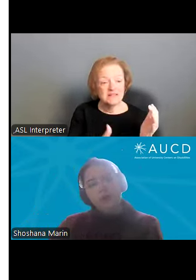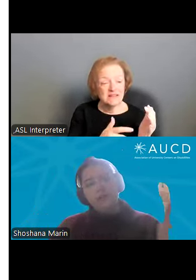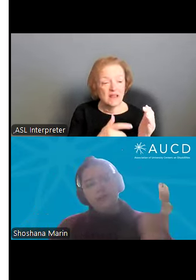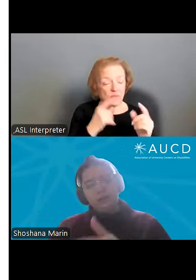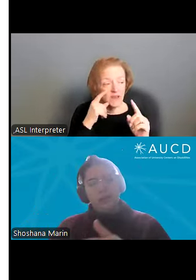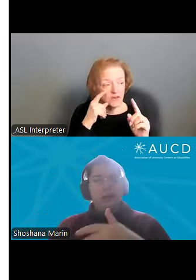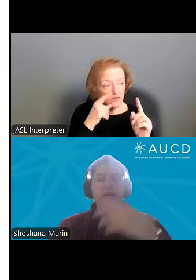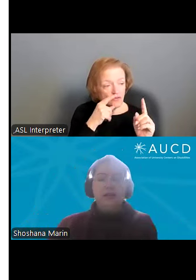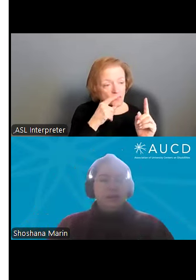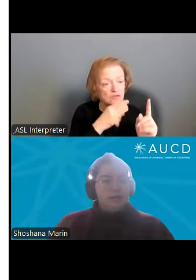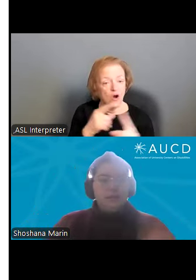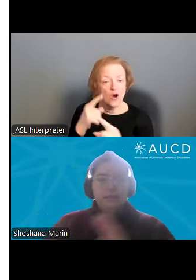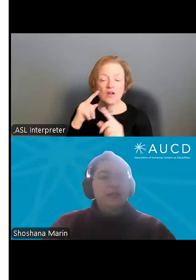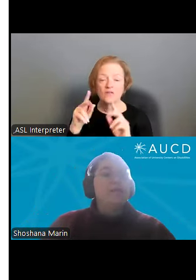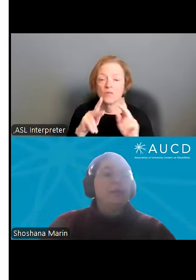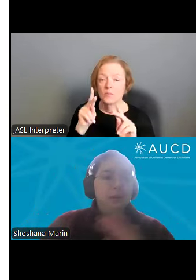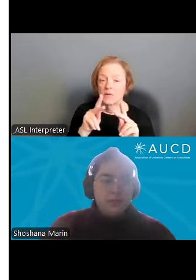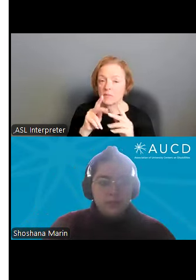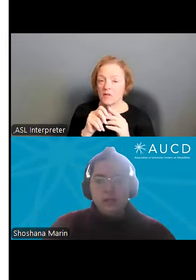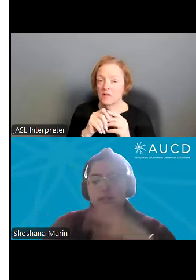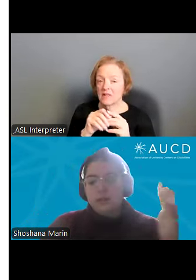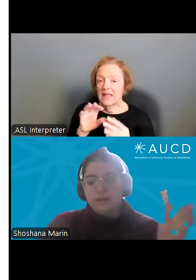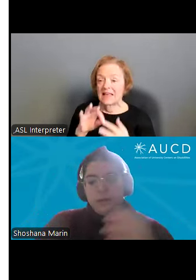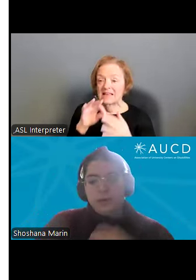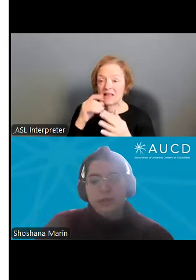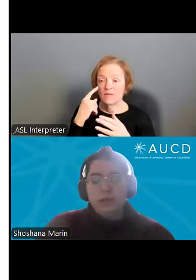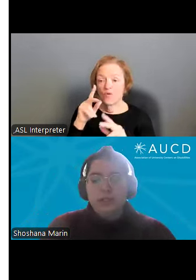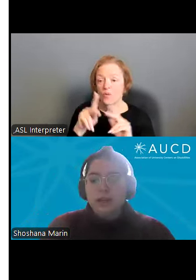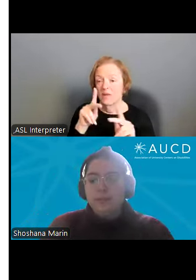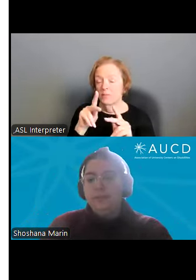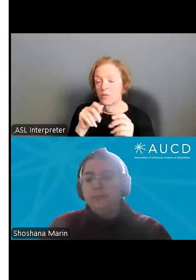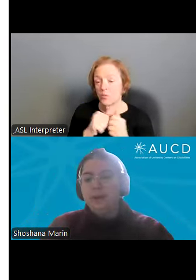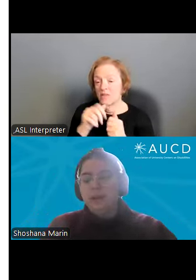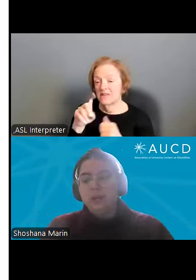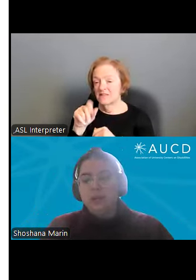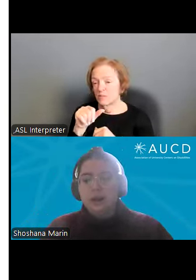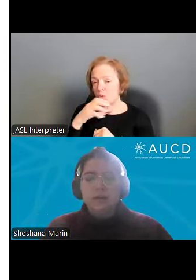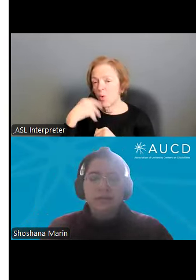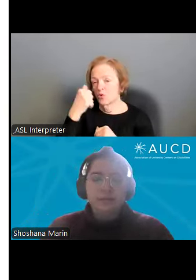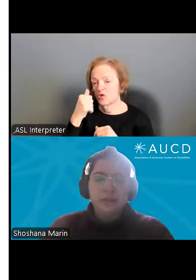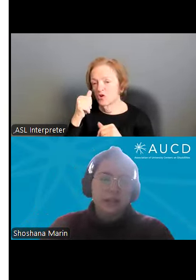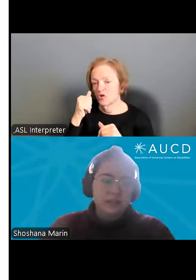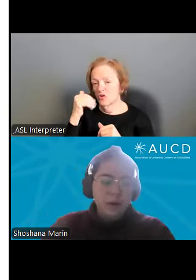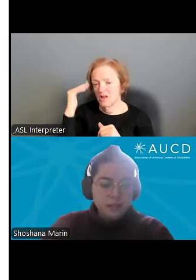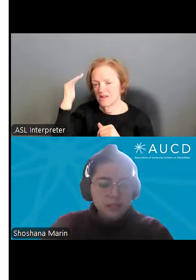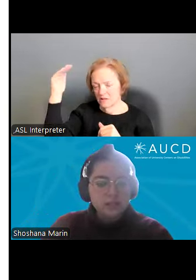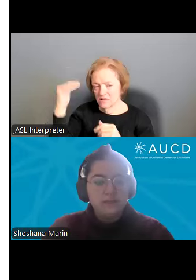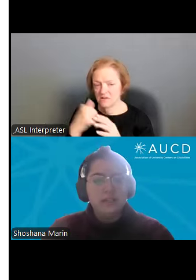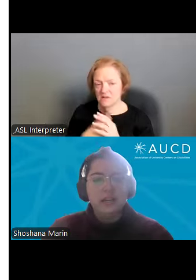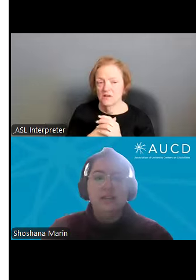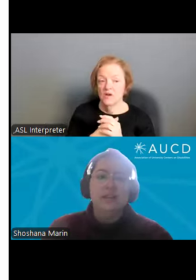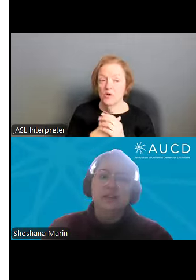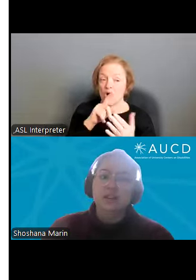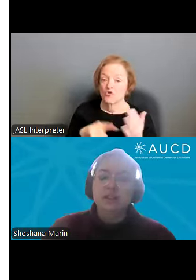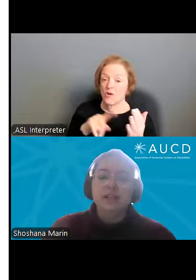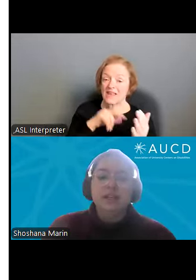people where the government will say, except for people with disabilities, except for older adults. But critics of these kinds of policies often